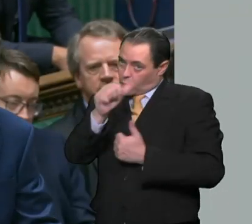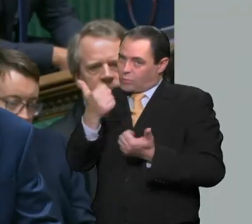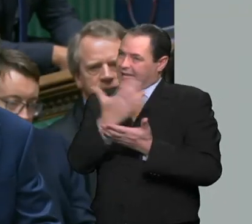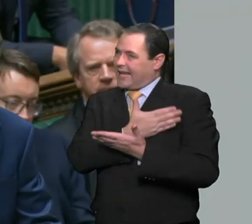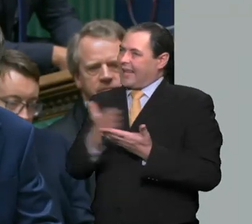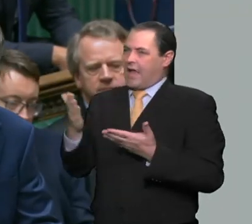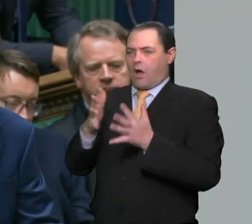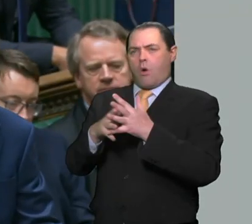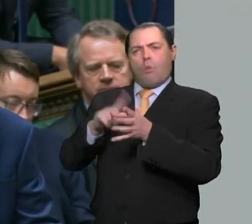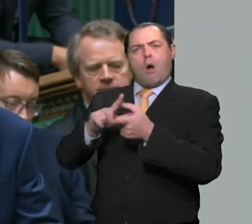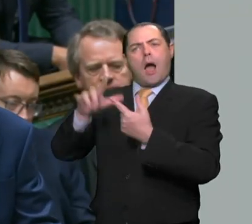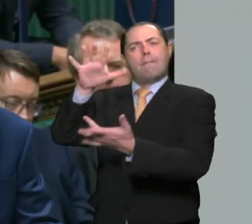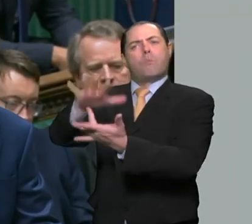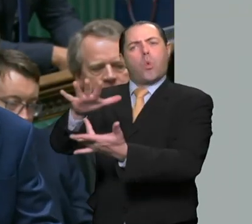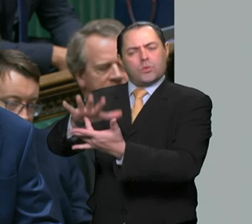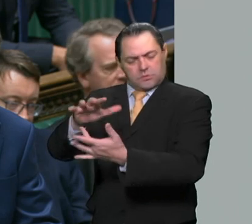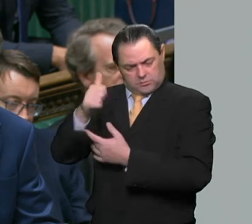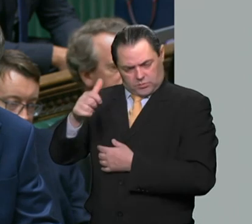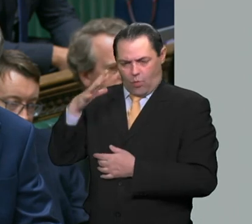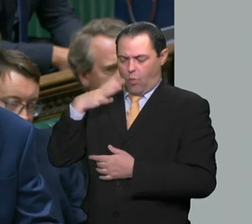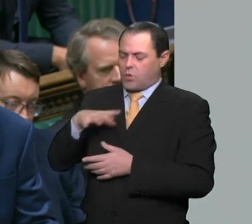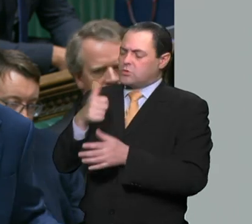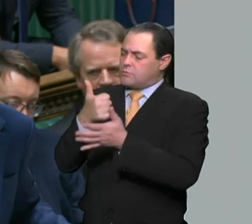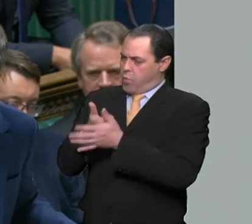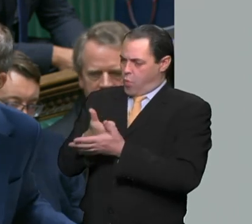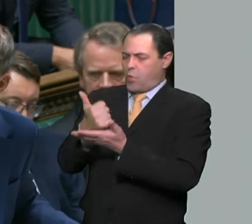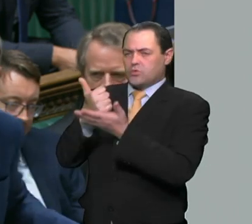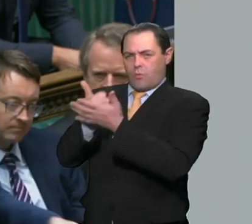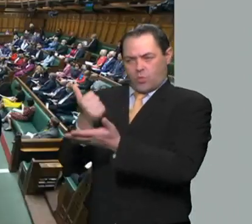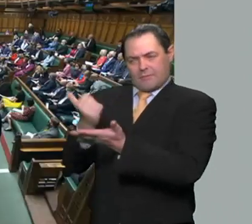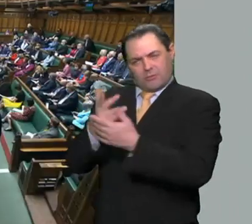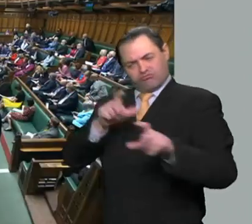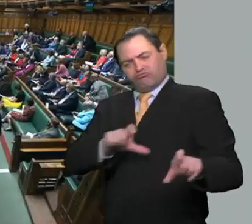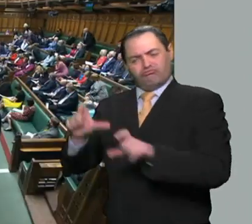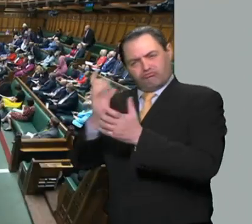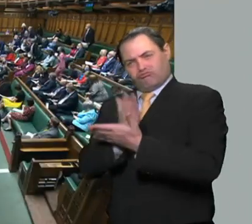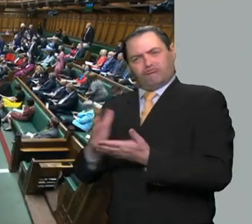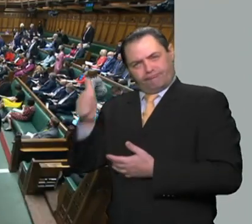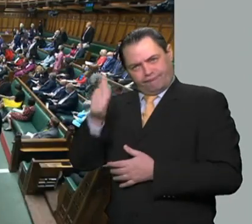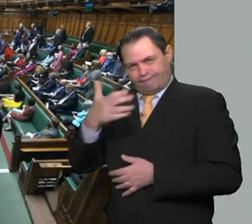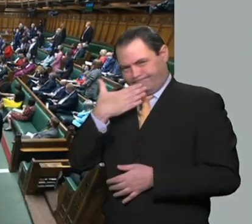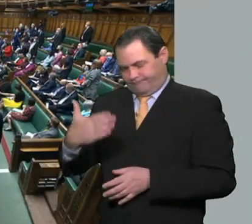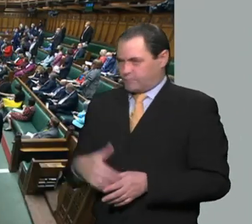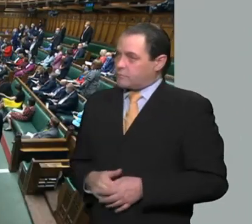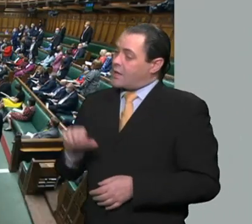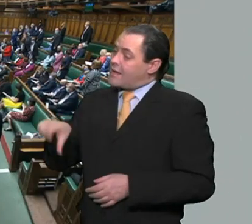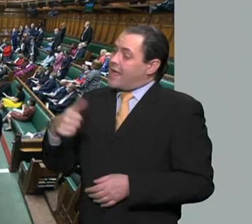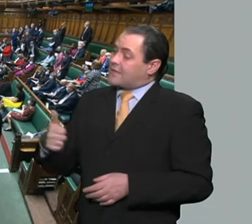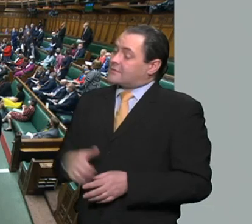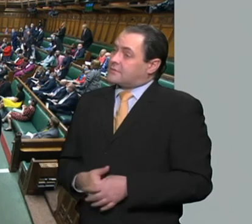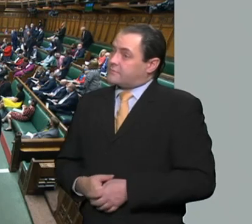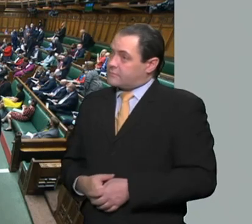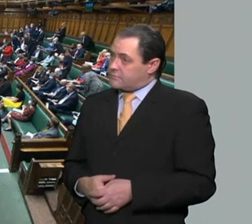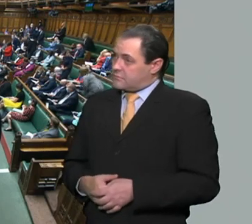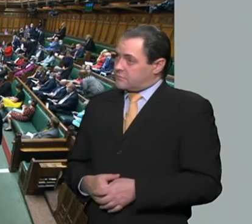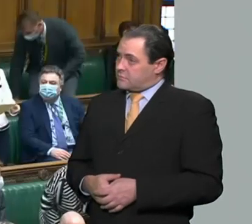importance of the River Wye. We'll do everything we can to support him with preserving it for future generations. Margaret Farrier. Thank you,